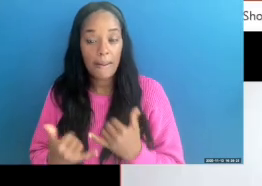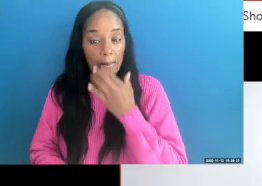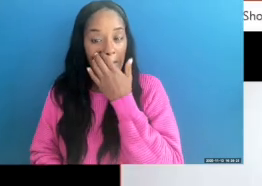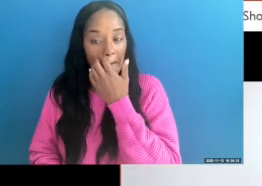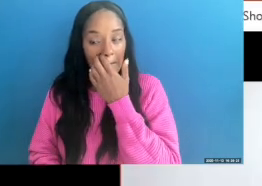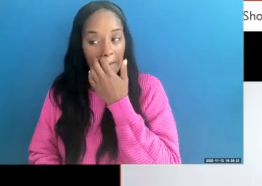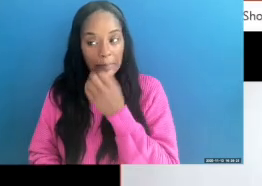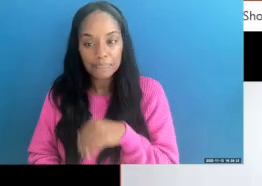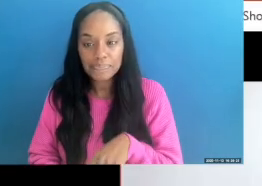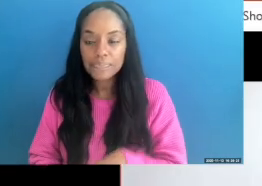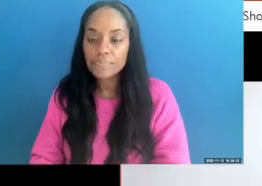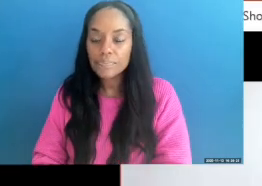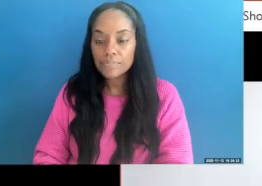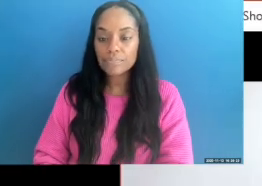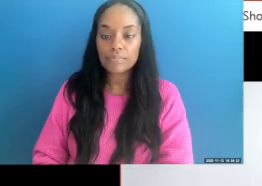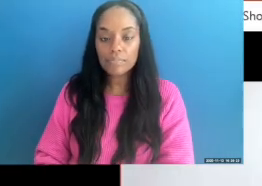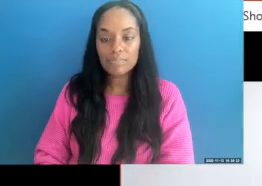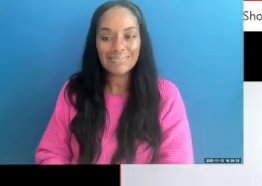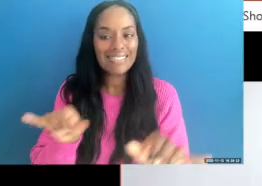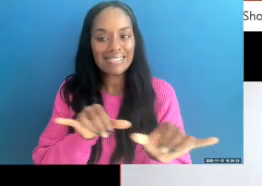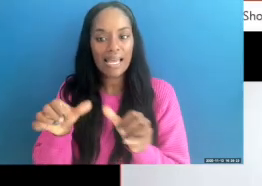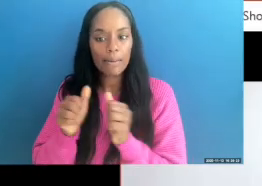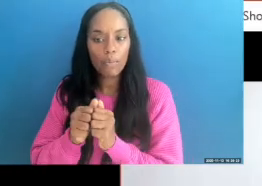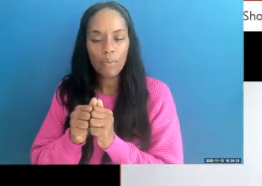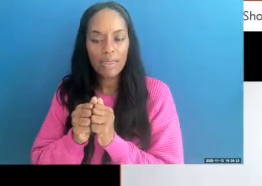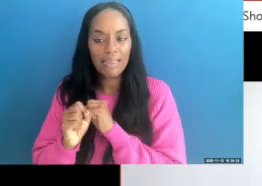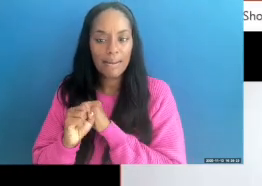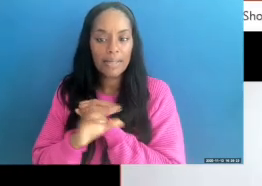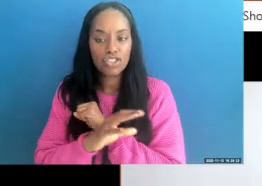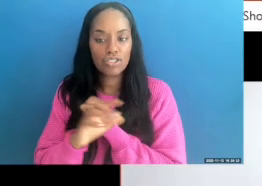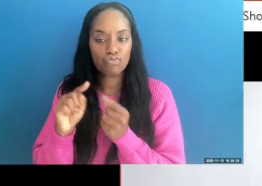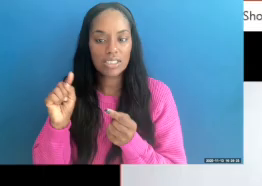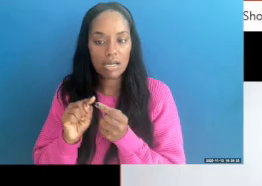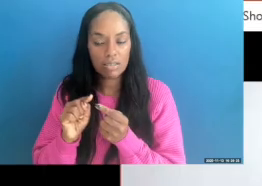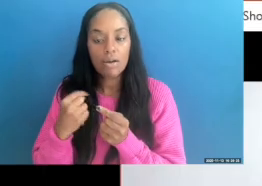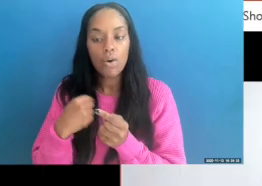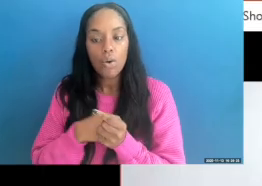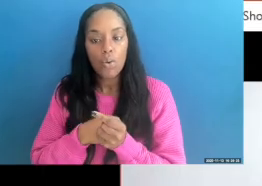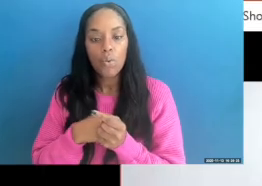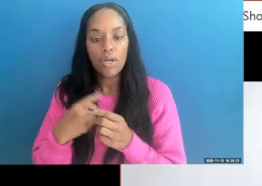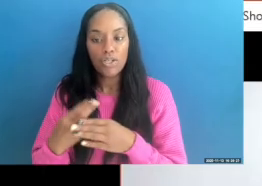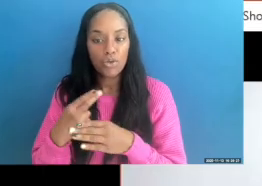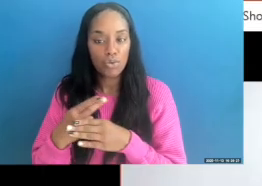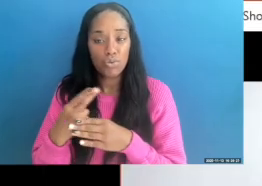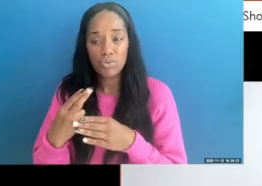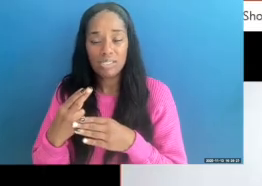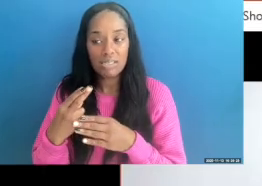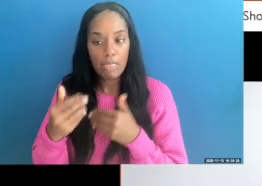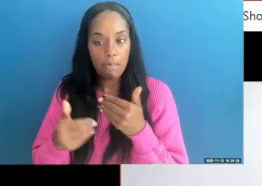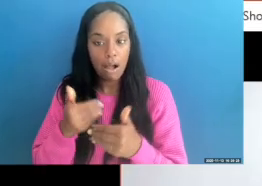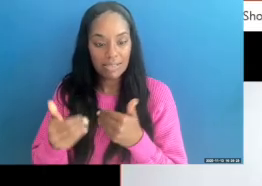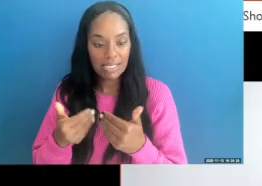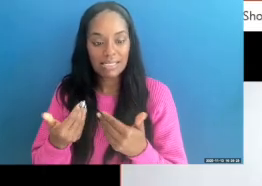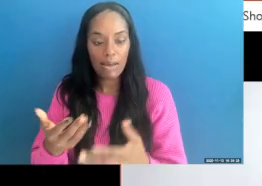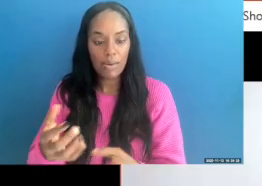that we had for the conversation today. And the same really goes with the emission reductions. Again, we used just